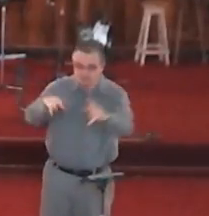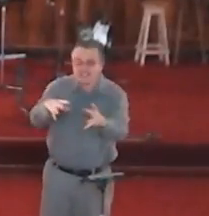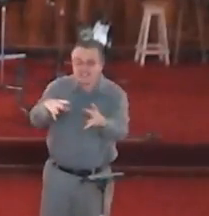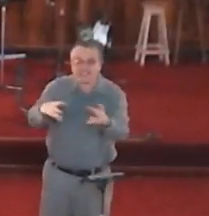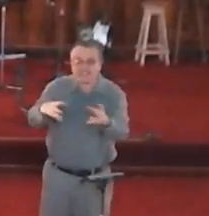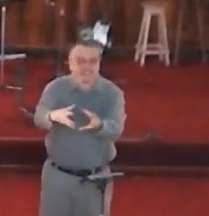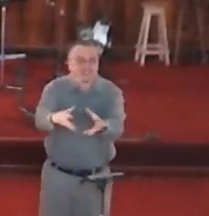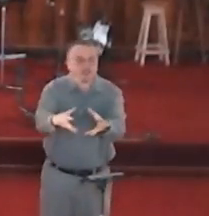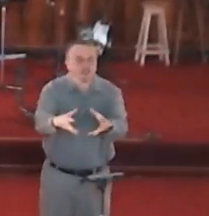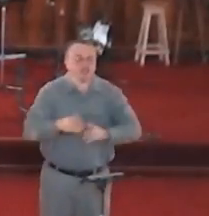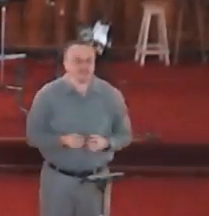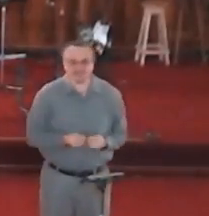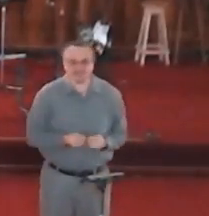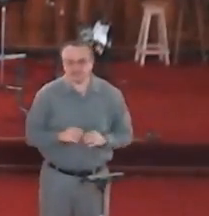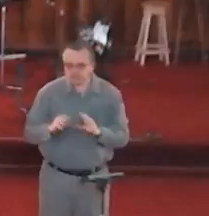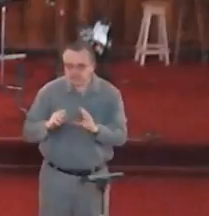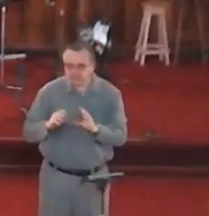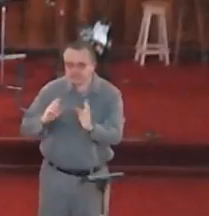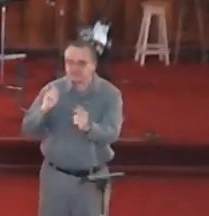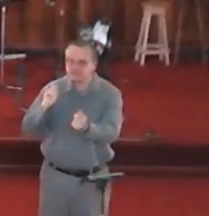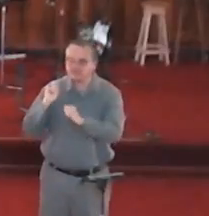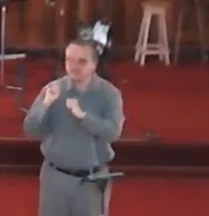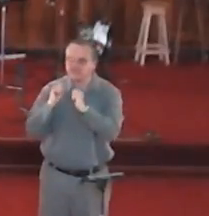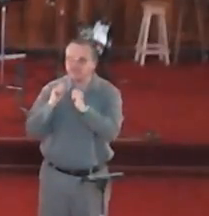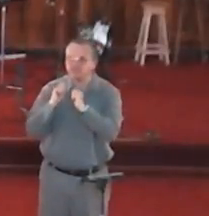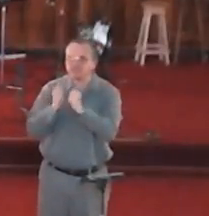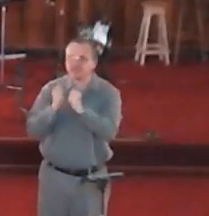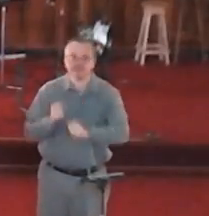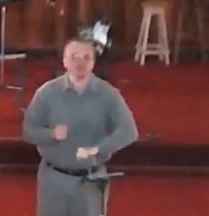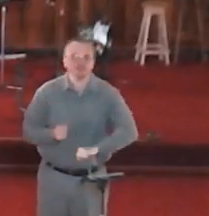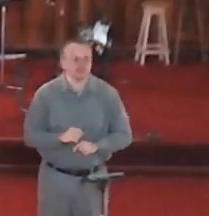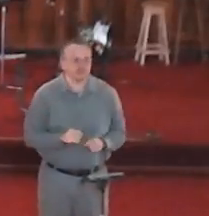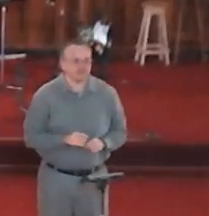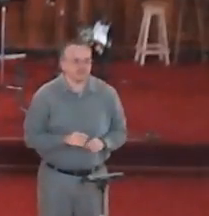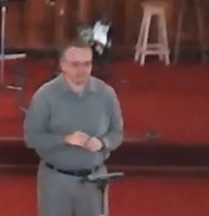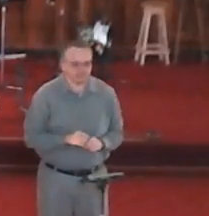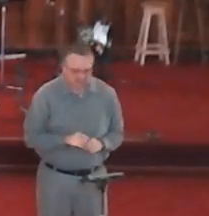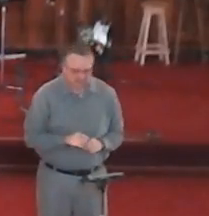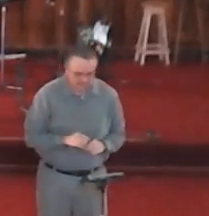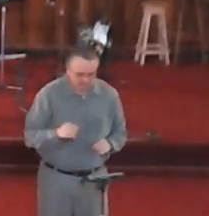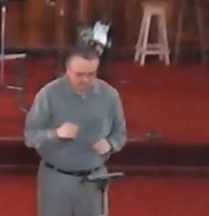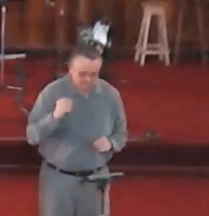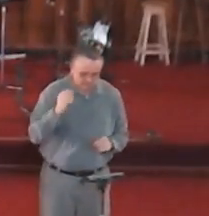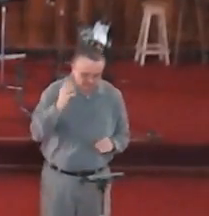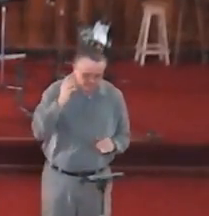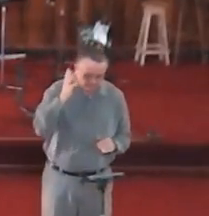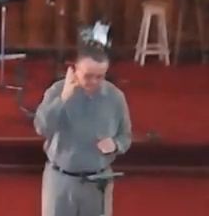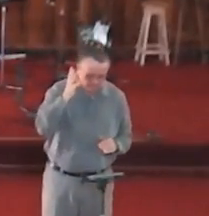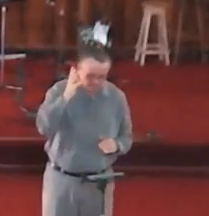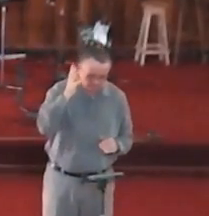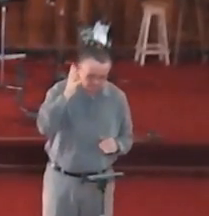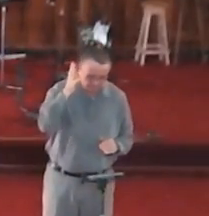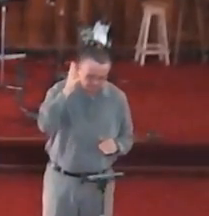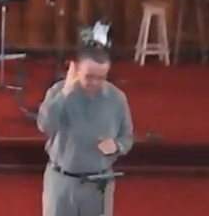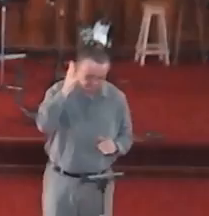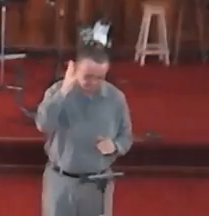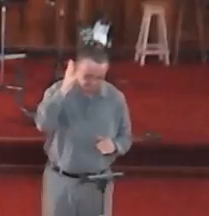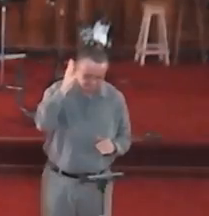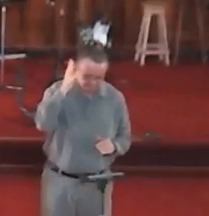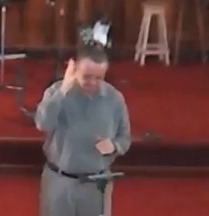sucede en Jerusalén después del apedreamiento de Stephen. ¿Cómo se